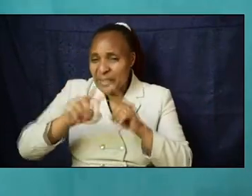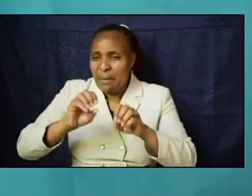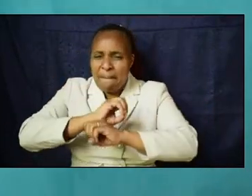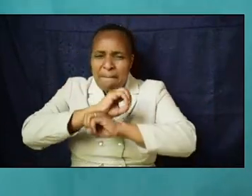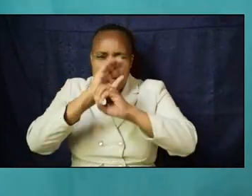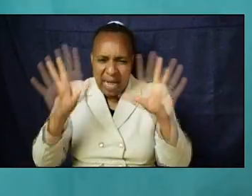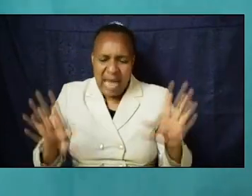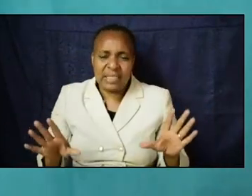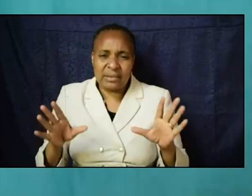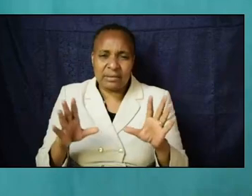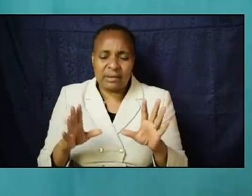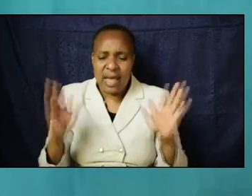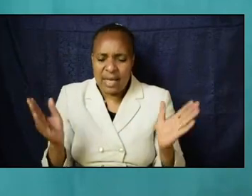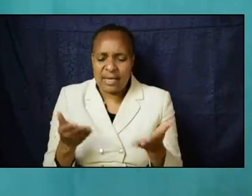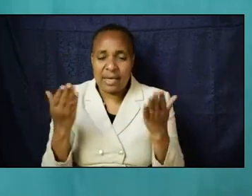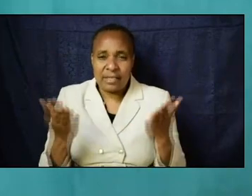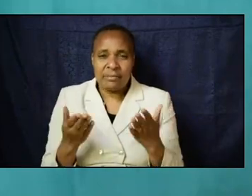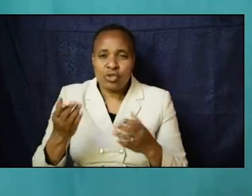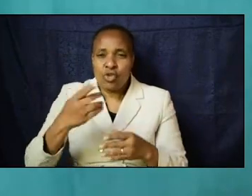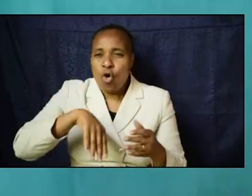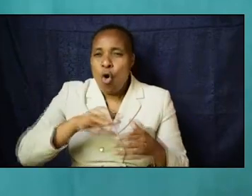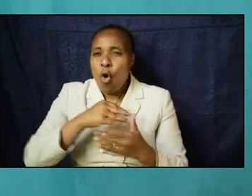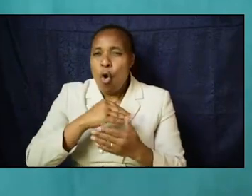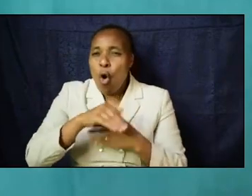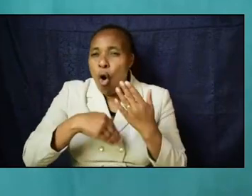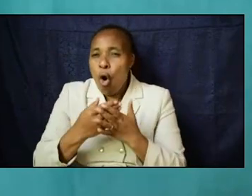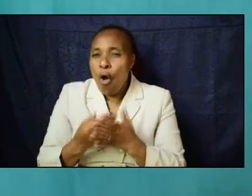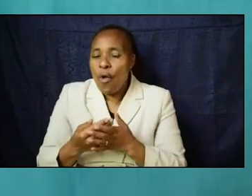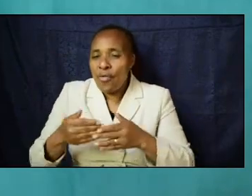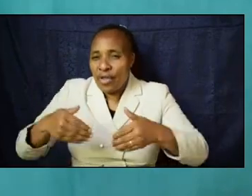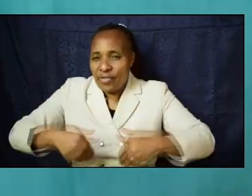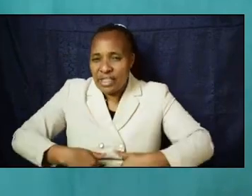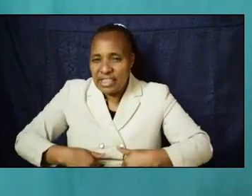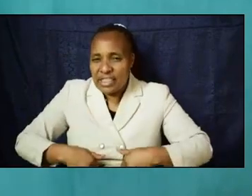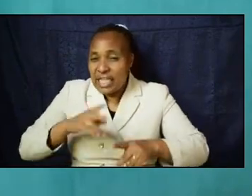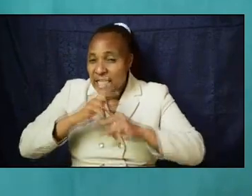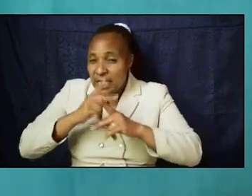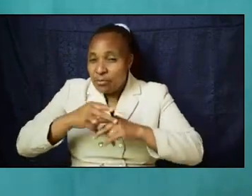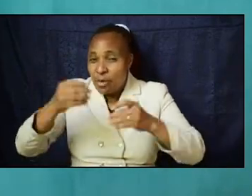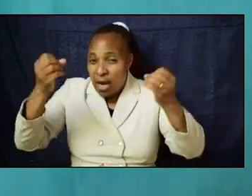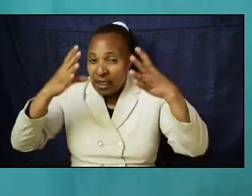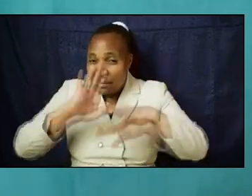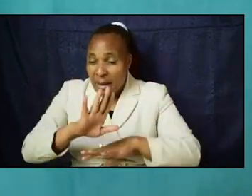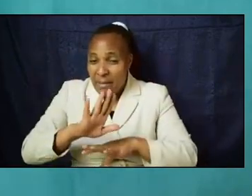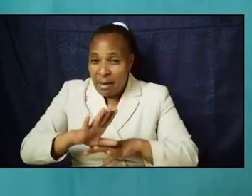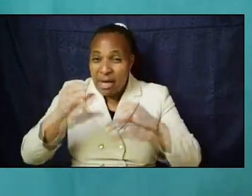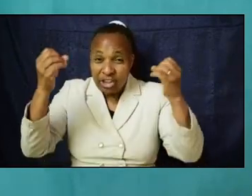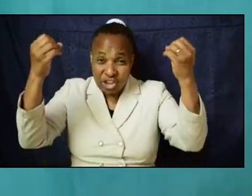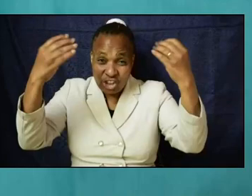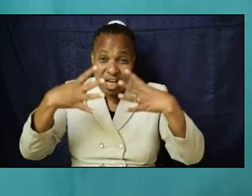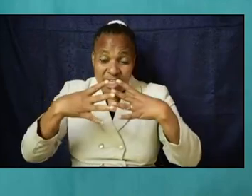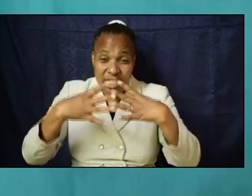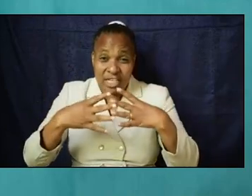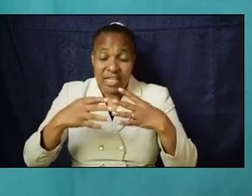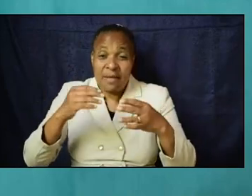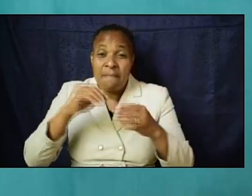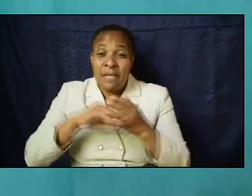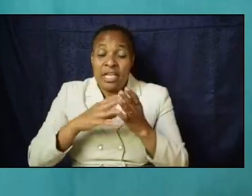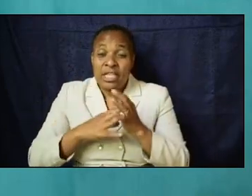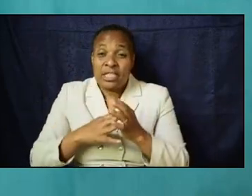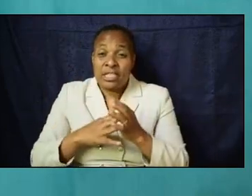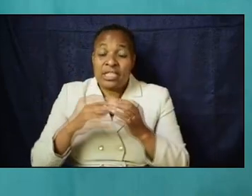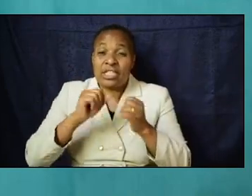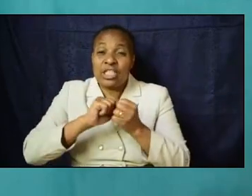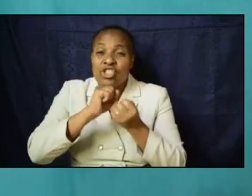bright. So it's an encouragement to all the teens. Keep your light shining. I think the motto we normally have is be the